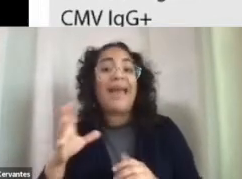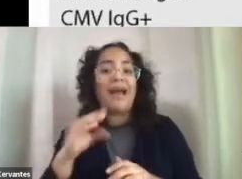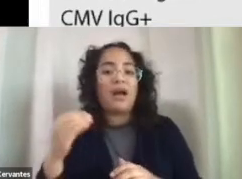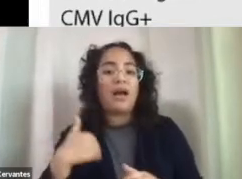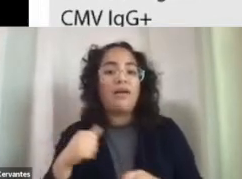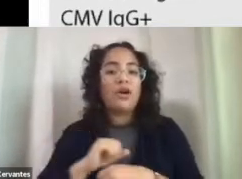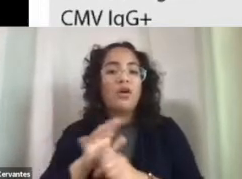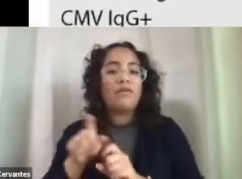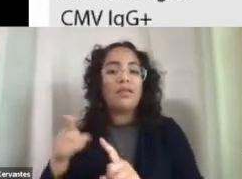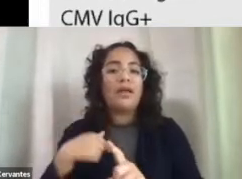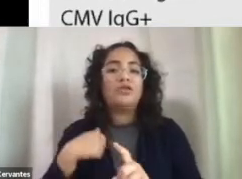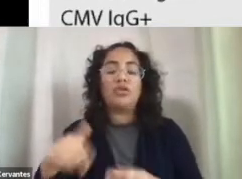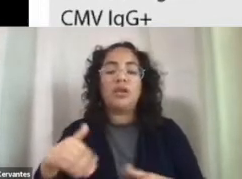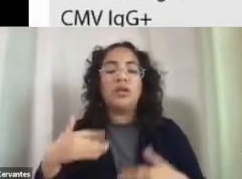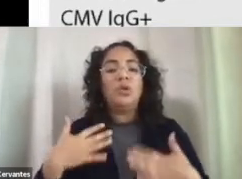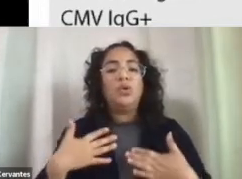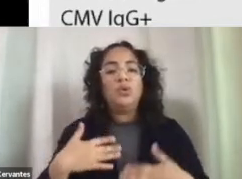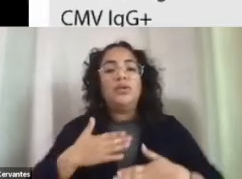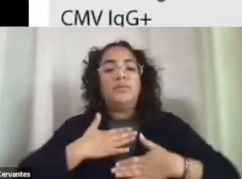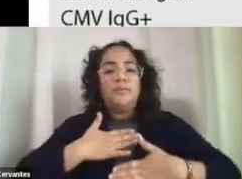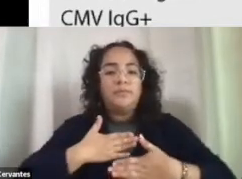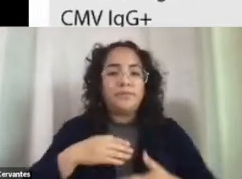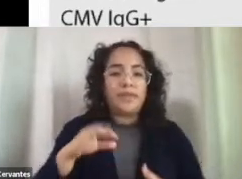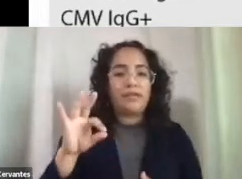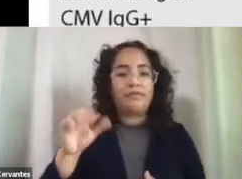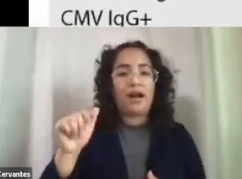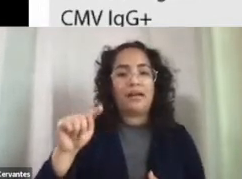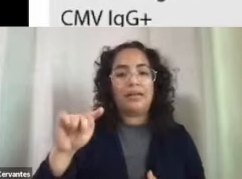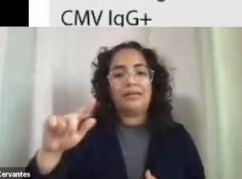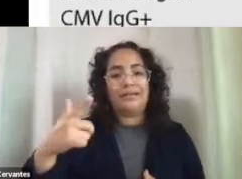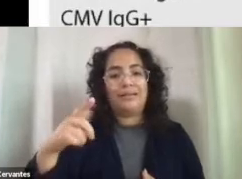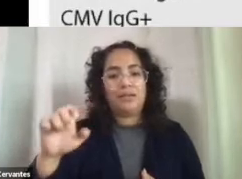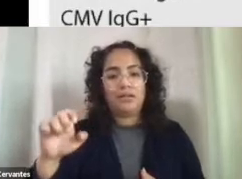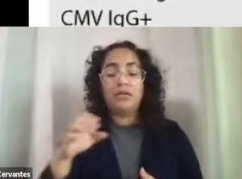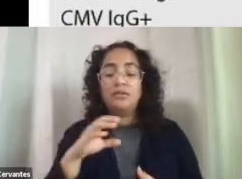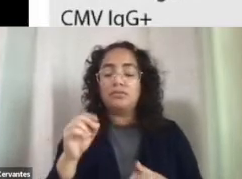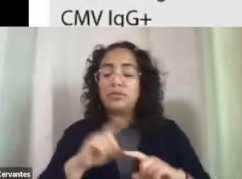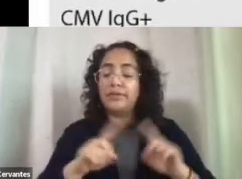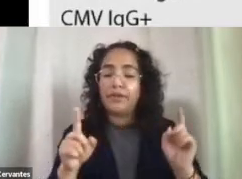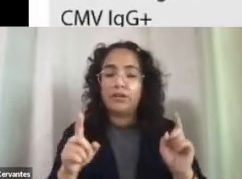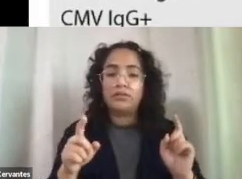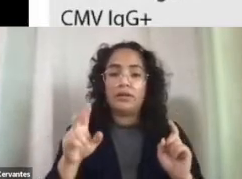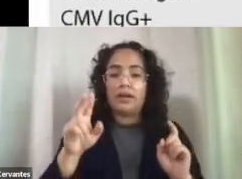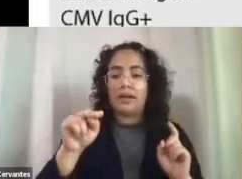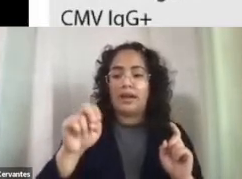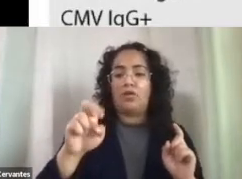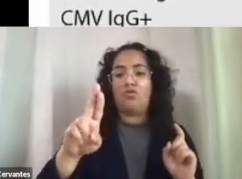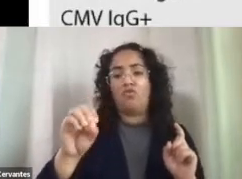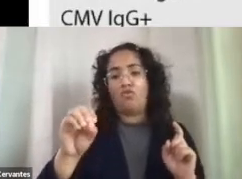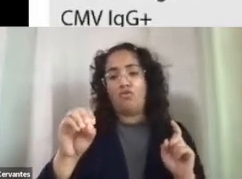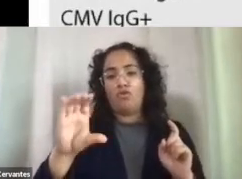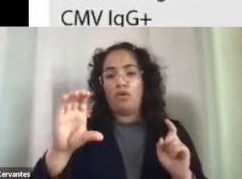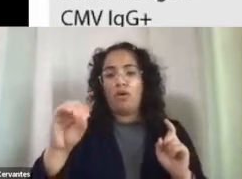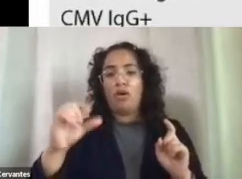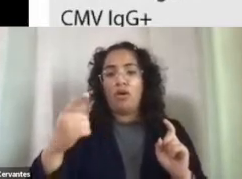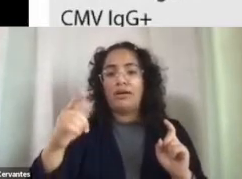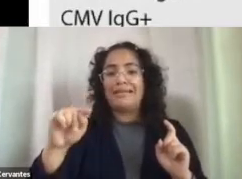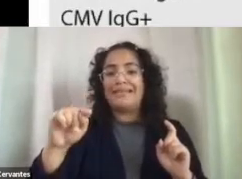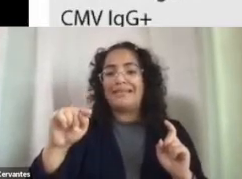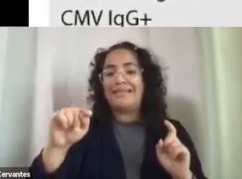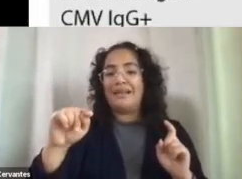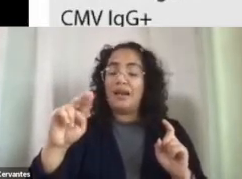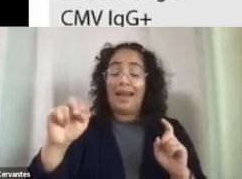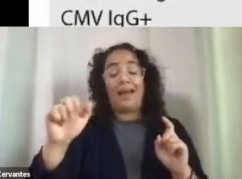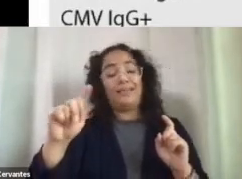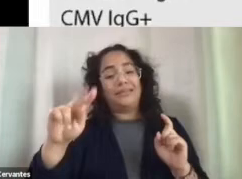driven by fatigue and in particular neurocognitive symptoms after they've had COVID. And so